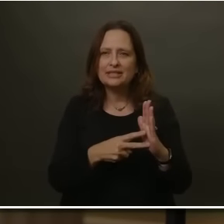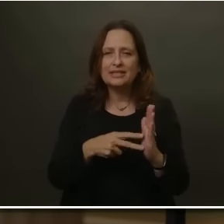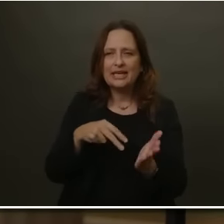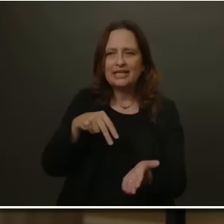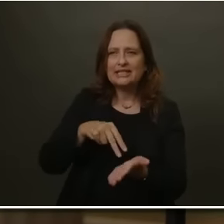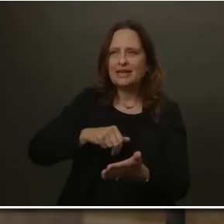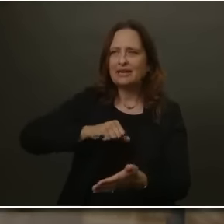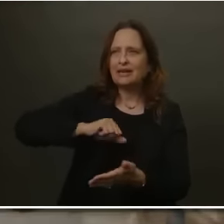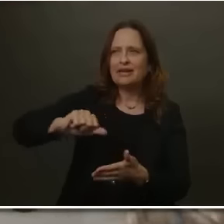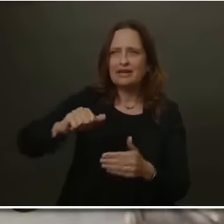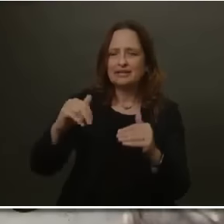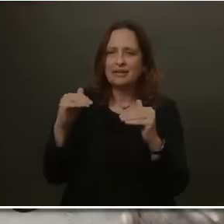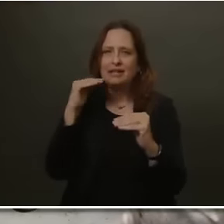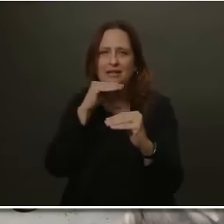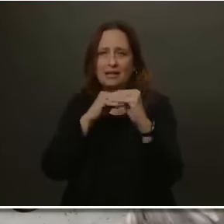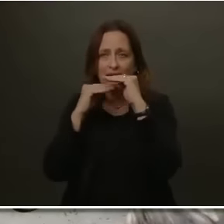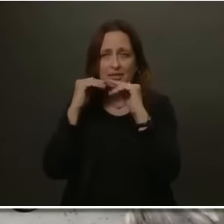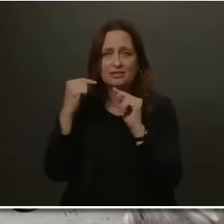enemy.